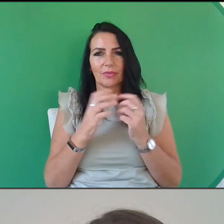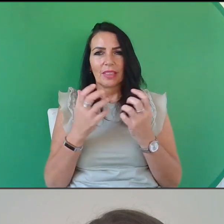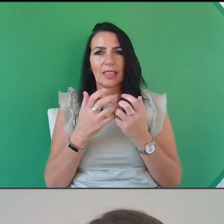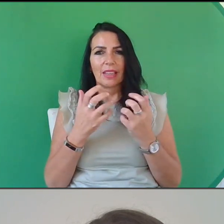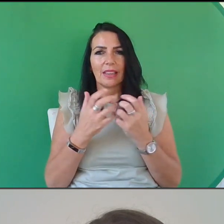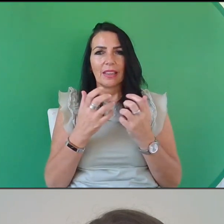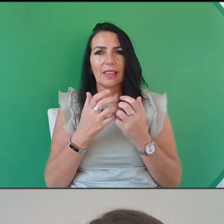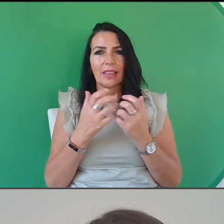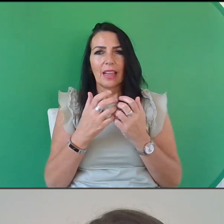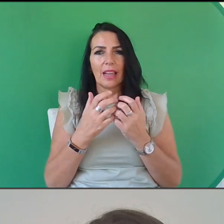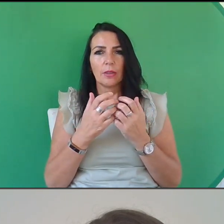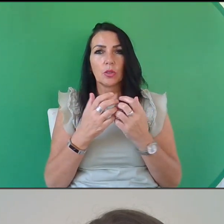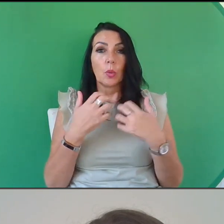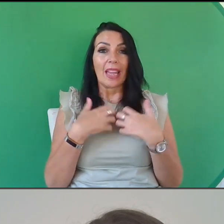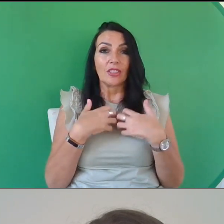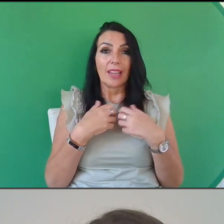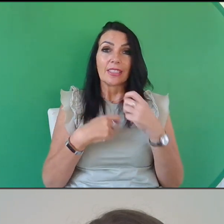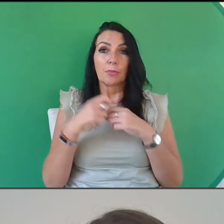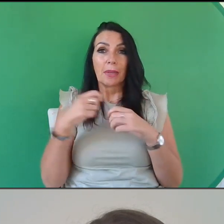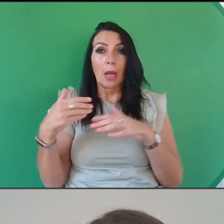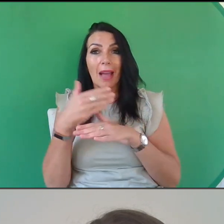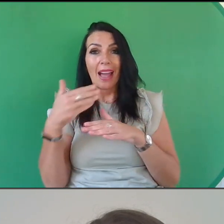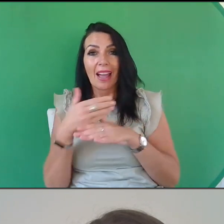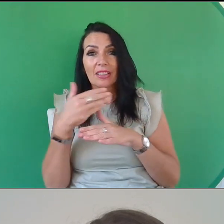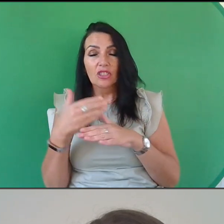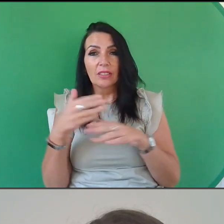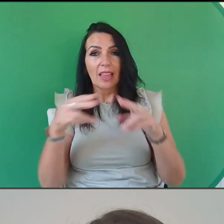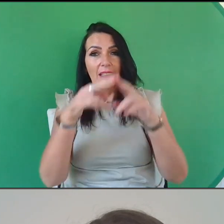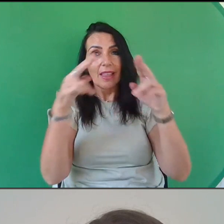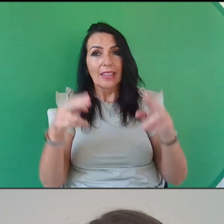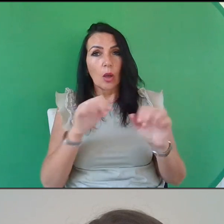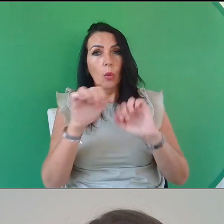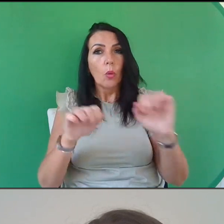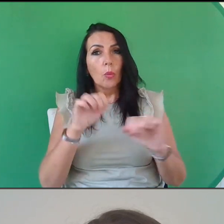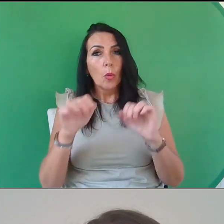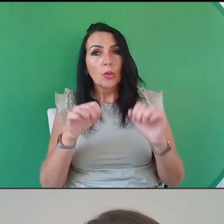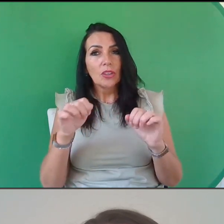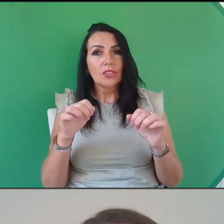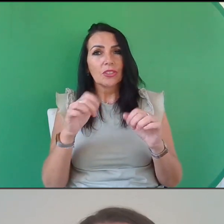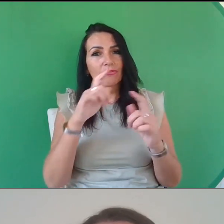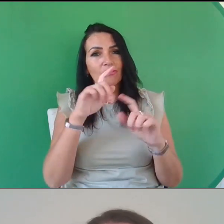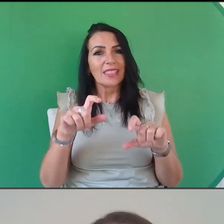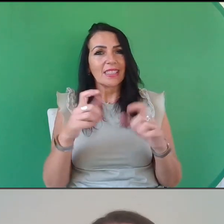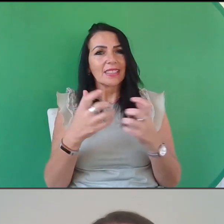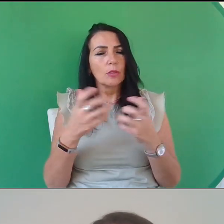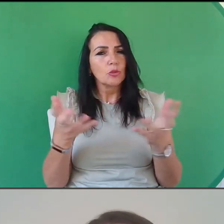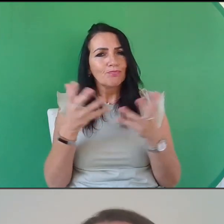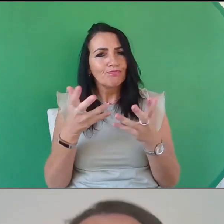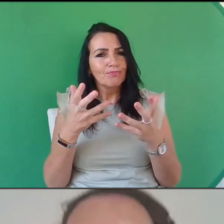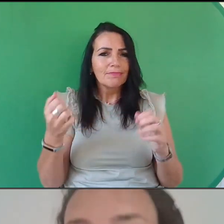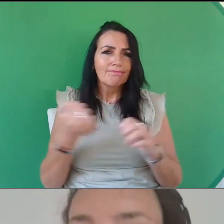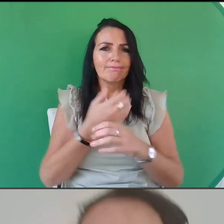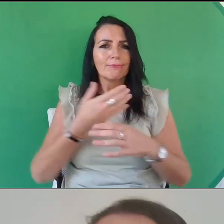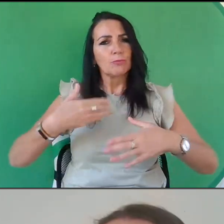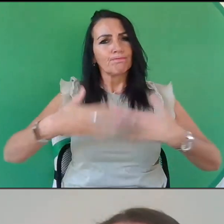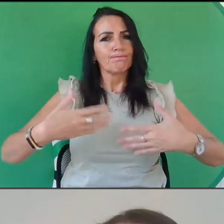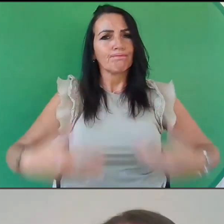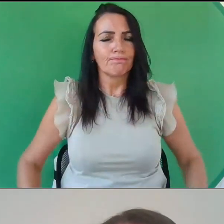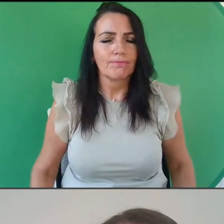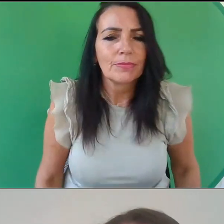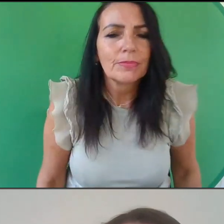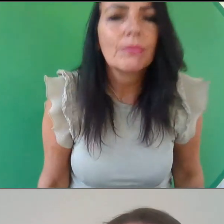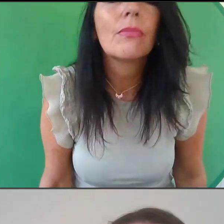into action when addressing homeowners at residents association talks. Sorry, Okay. does that make sense, Lucy? Yes, yeah, I think so. Yeah, it